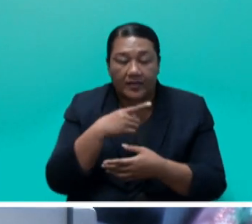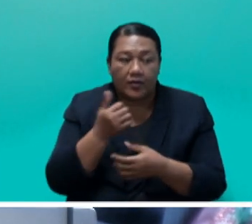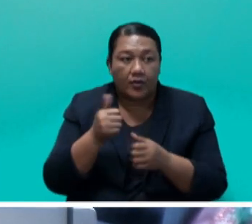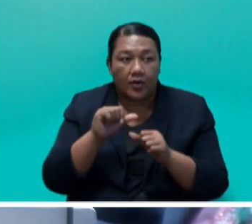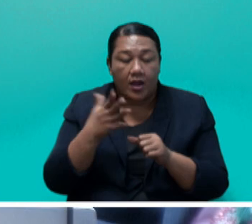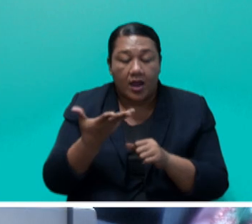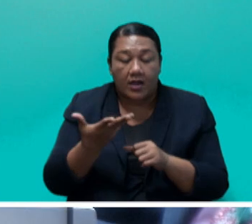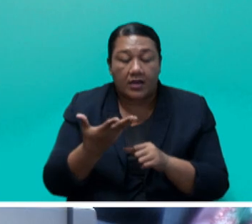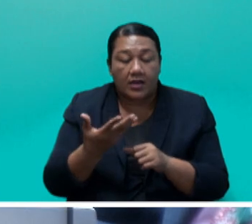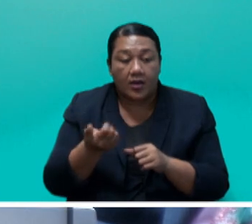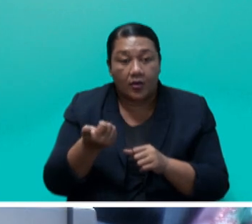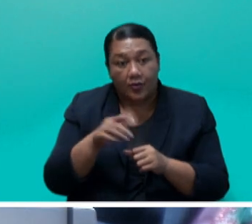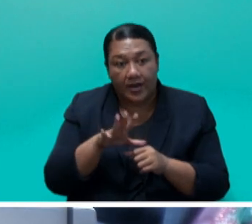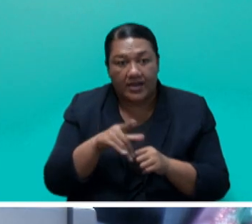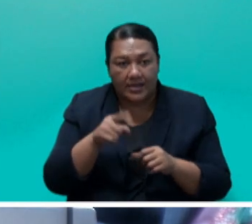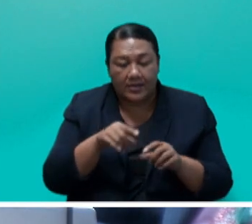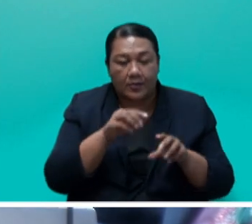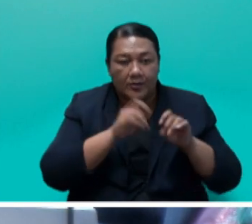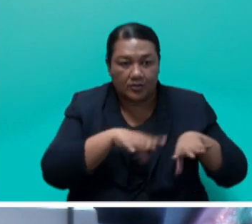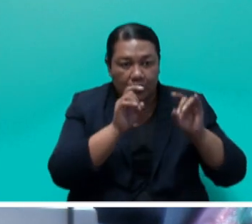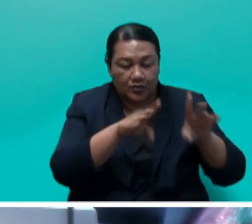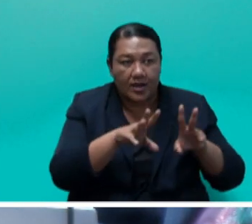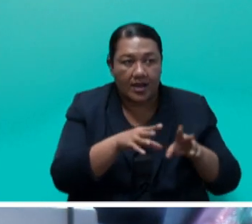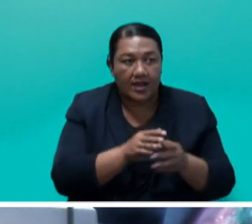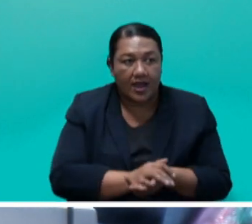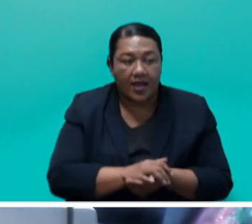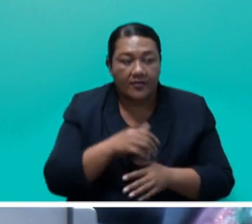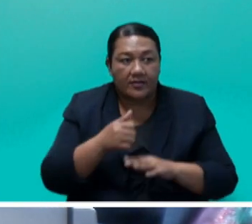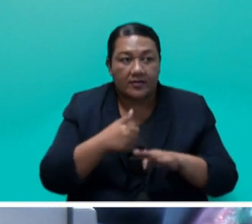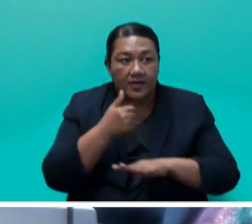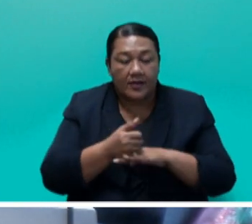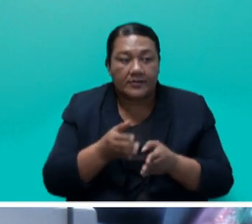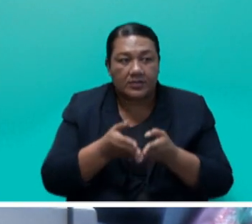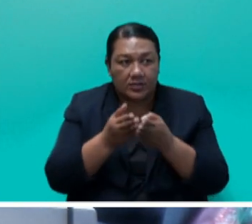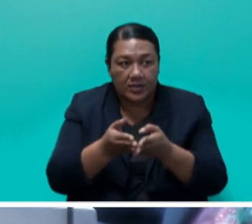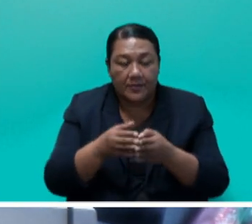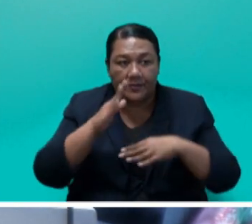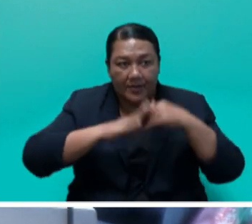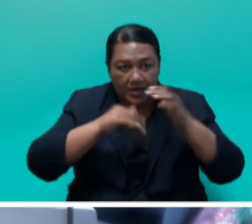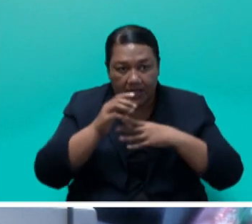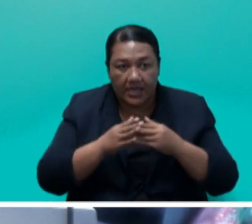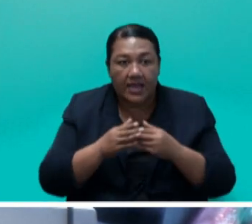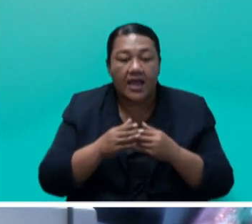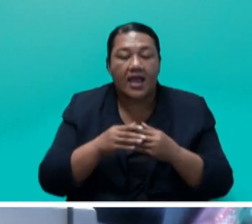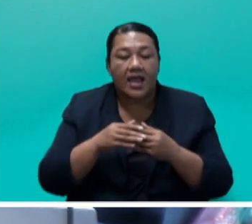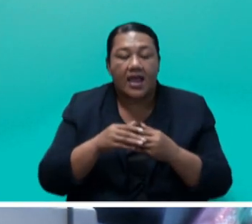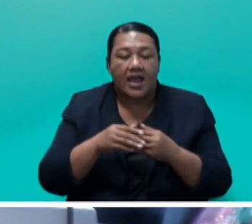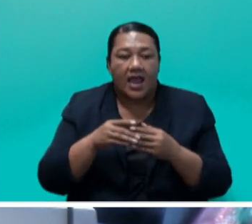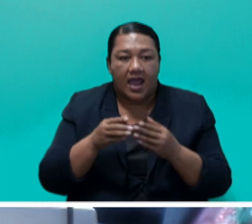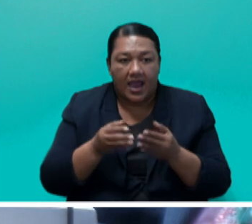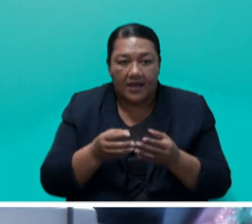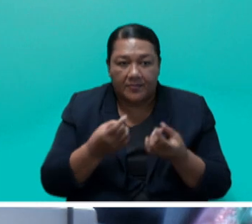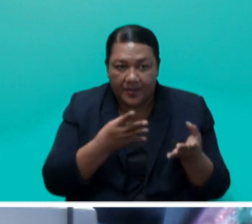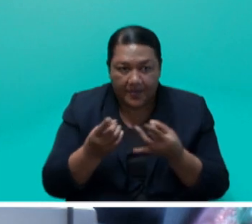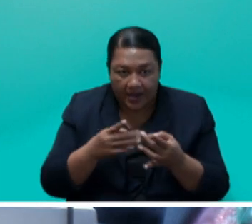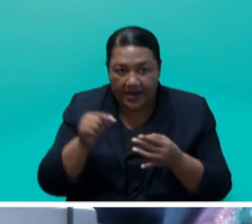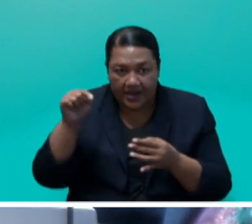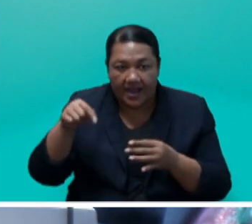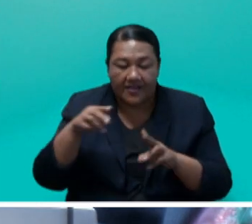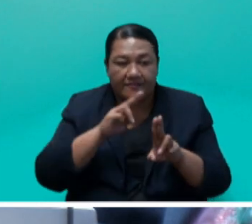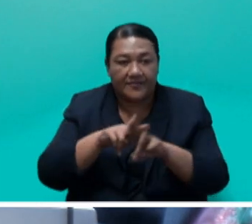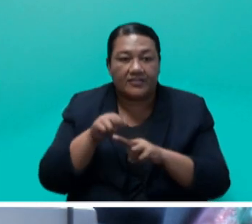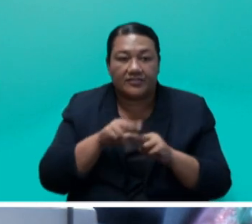multi-country application to the GCF of its kind. Ministers from Tuvalu and Vanuatu have already signaled their commitment to